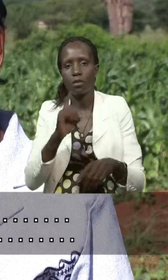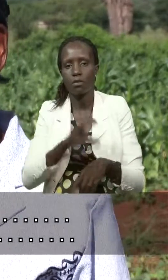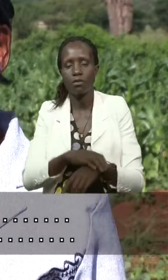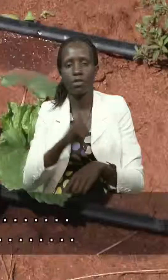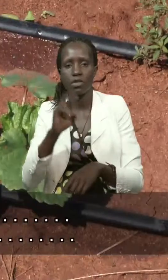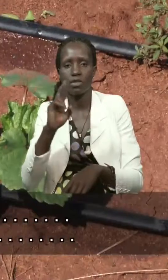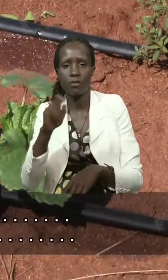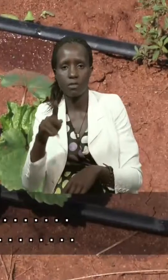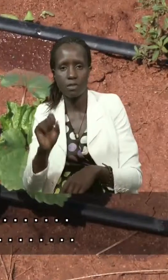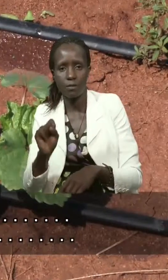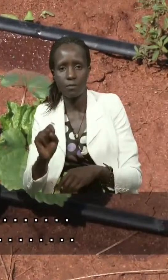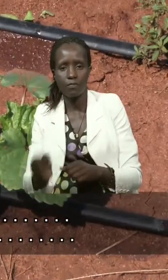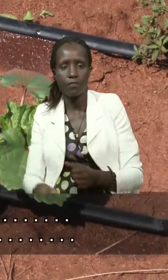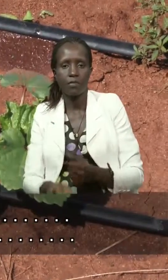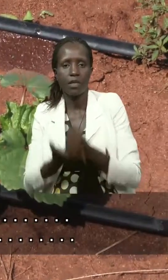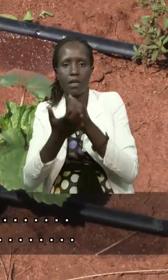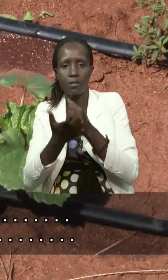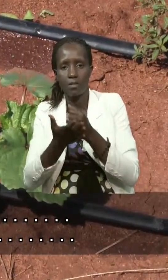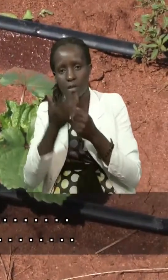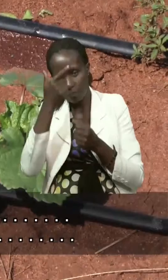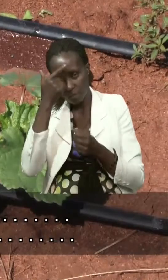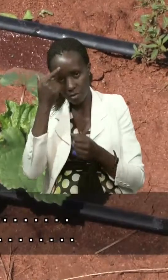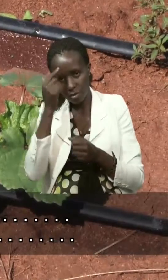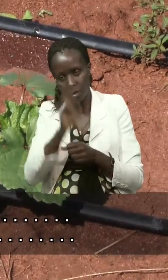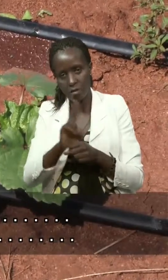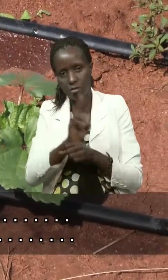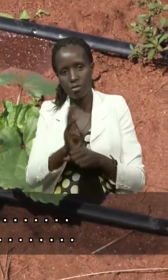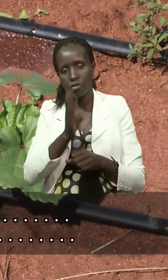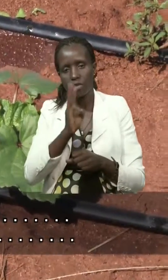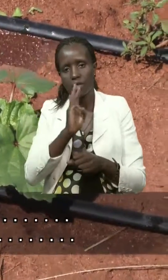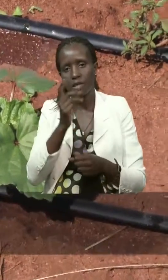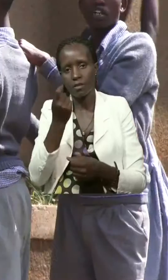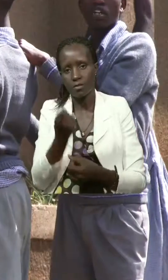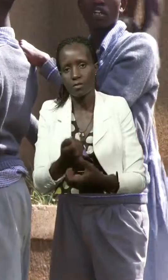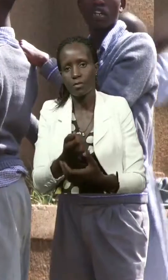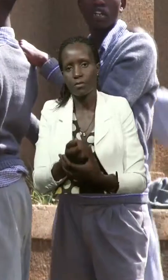drips zilinisaidia sana kwa sababu nilikuwa nikitumia maji kidogo.